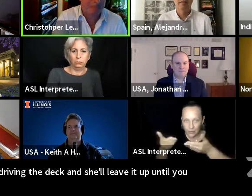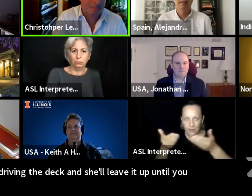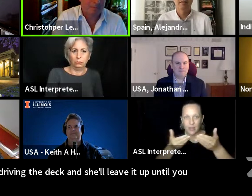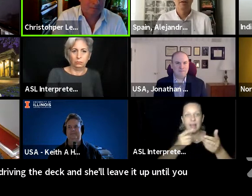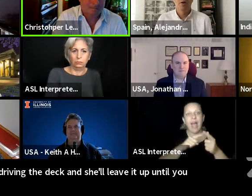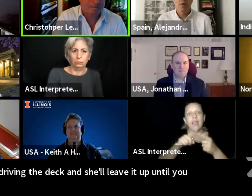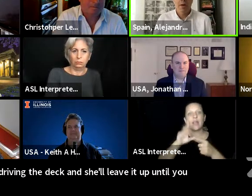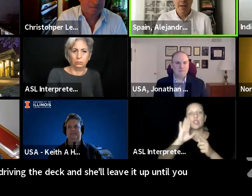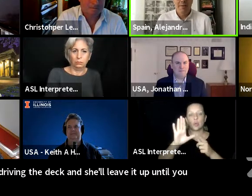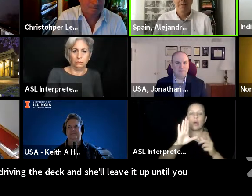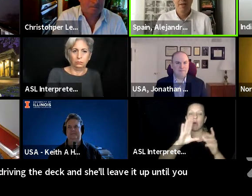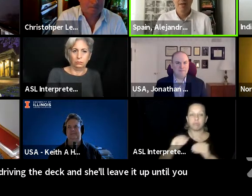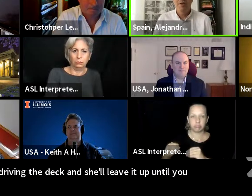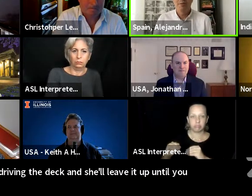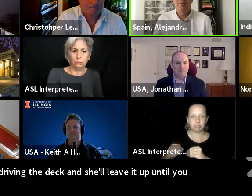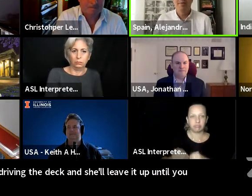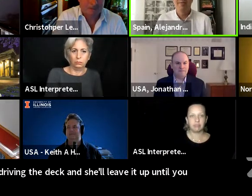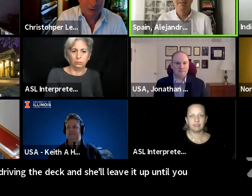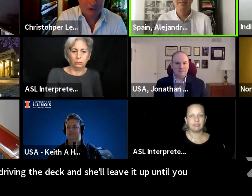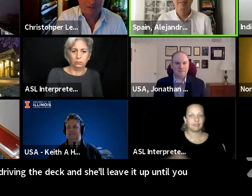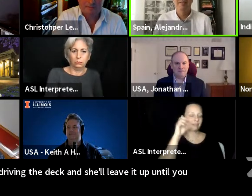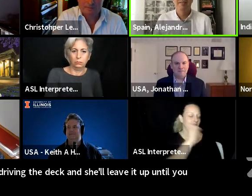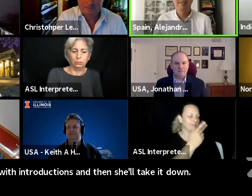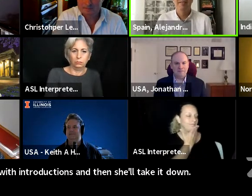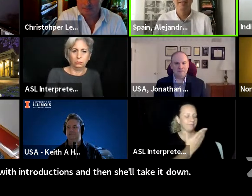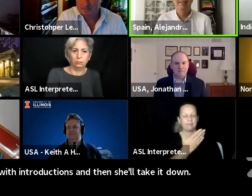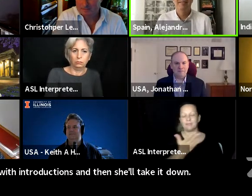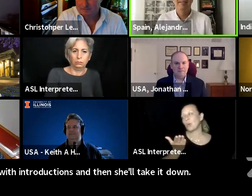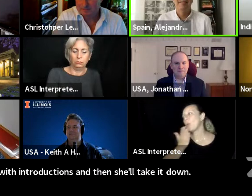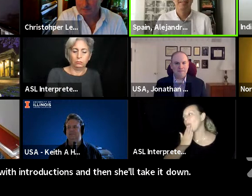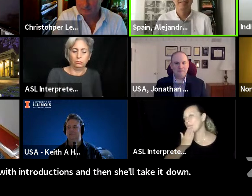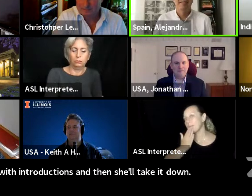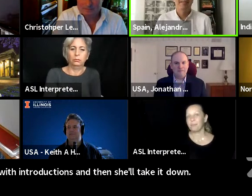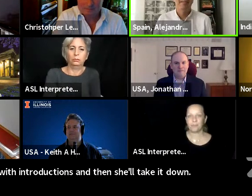down. Okay, thank you. You're welcome.